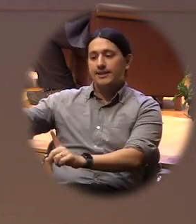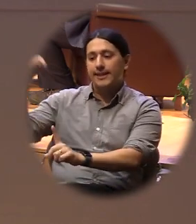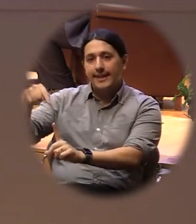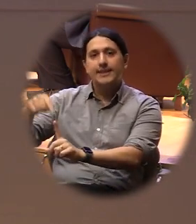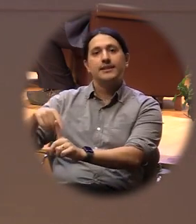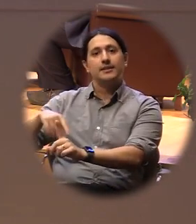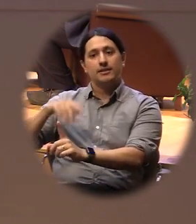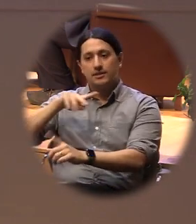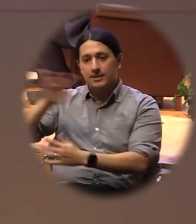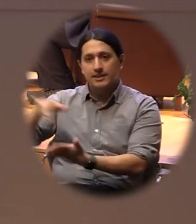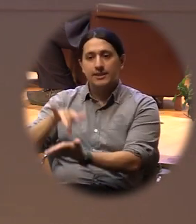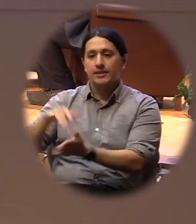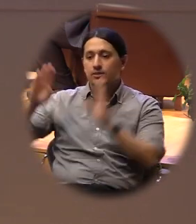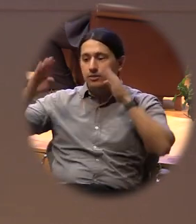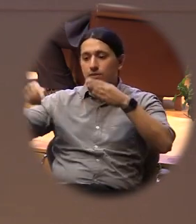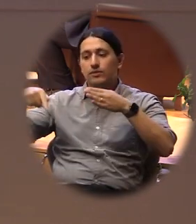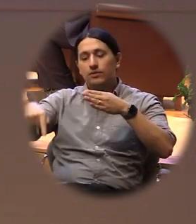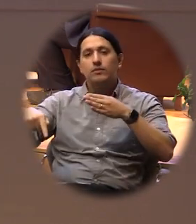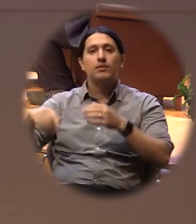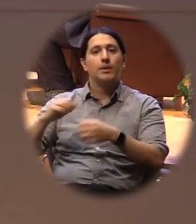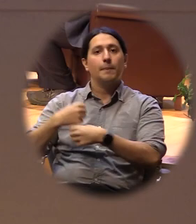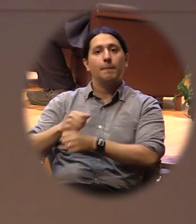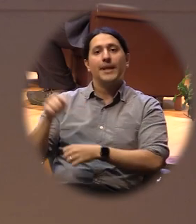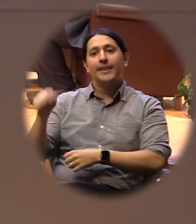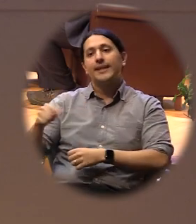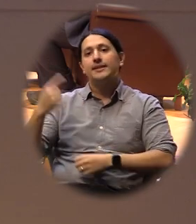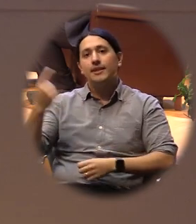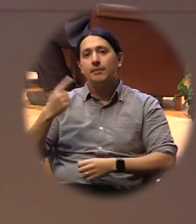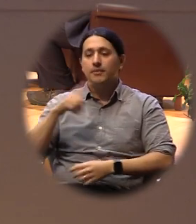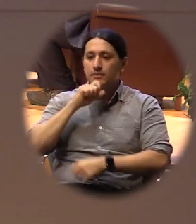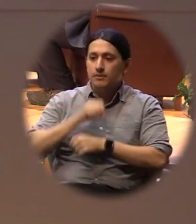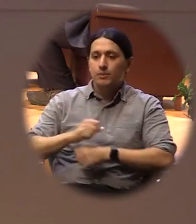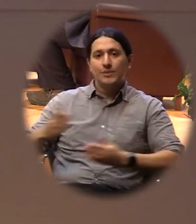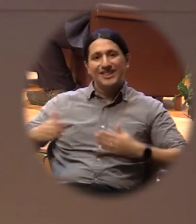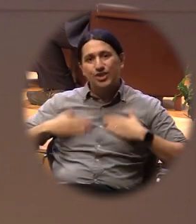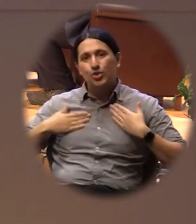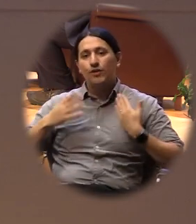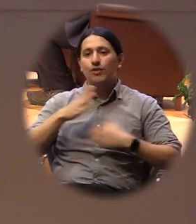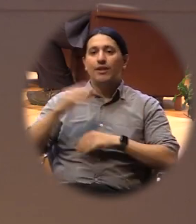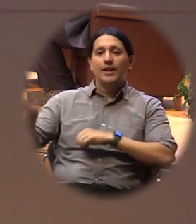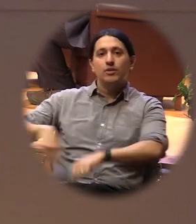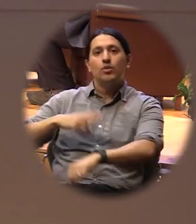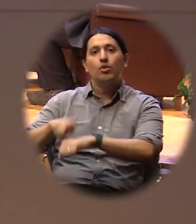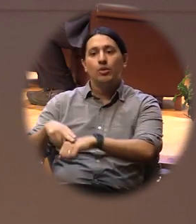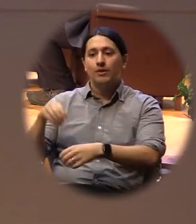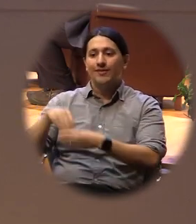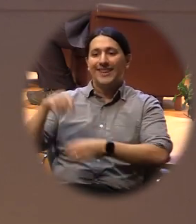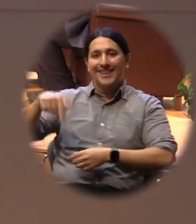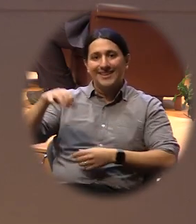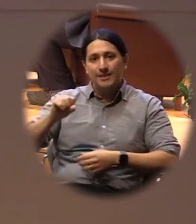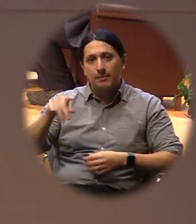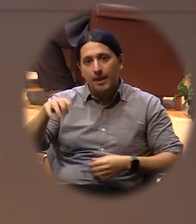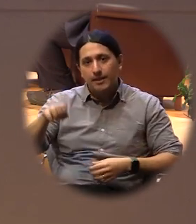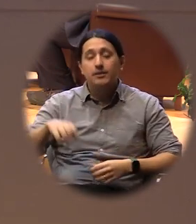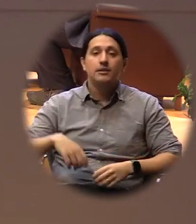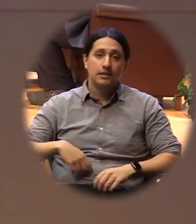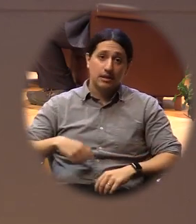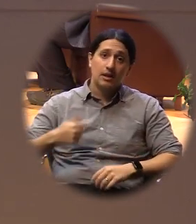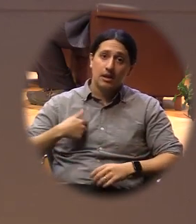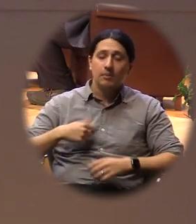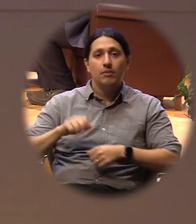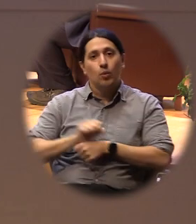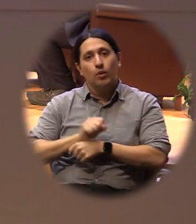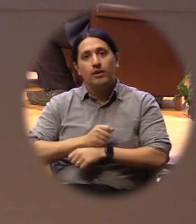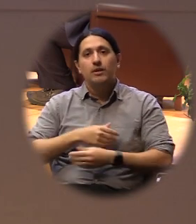make this part of what is joyful and normative in this space. And I'm working on a collection of